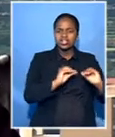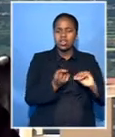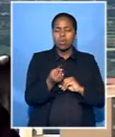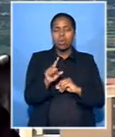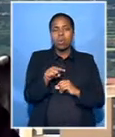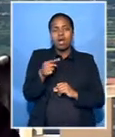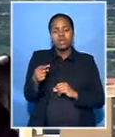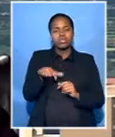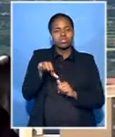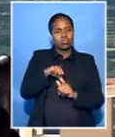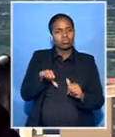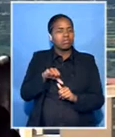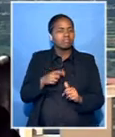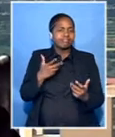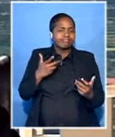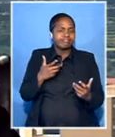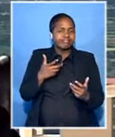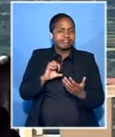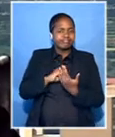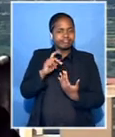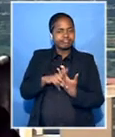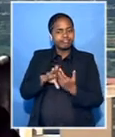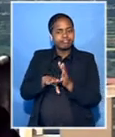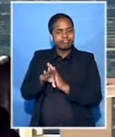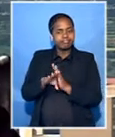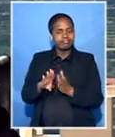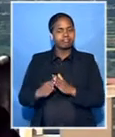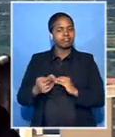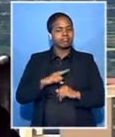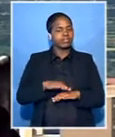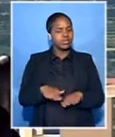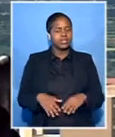other social projects in society.